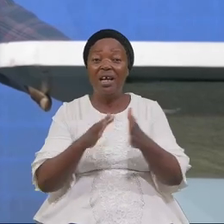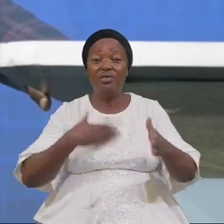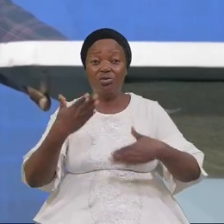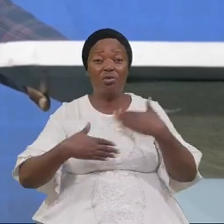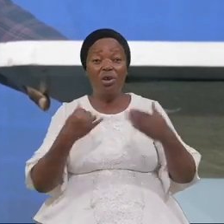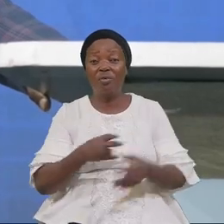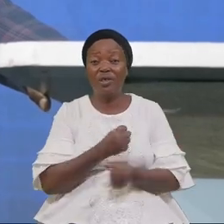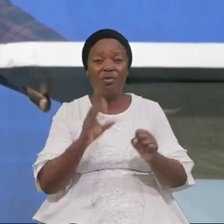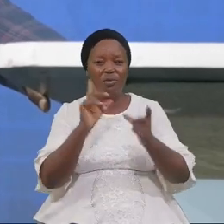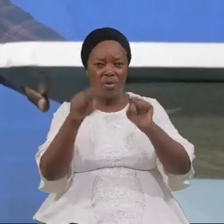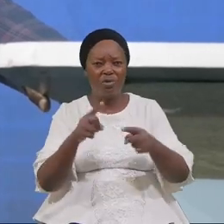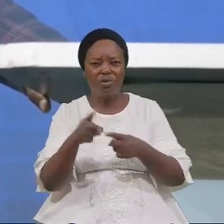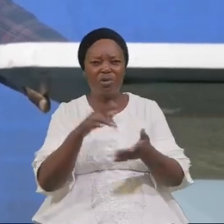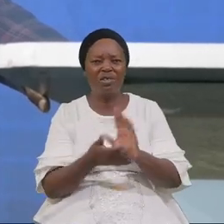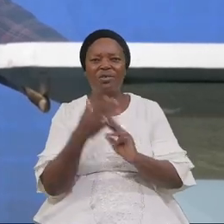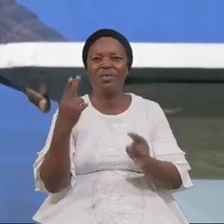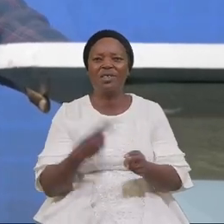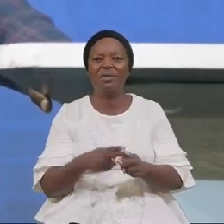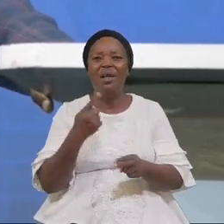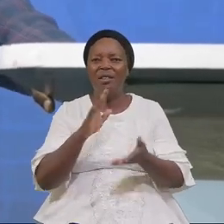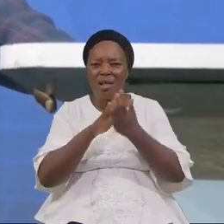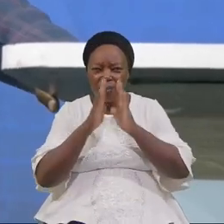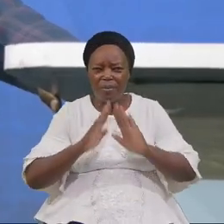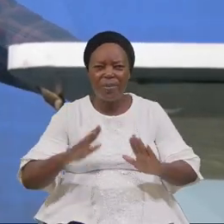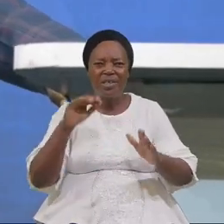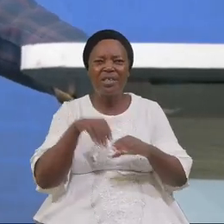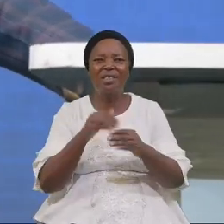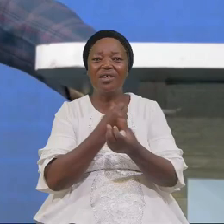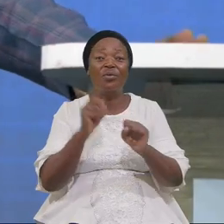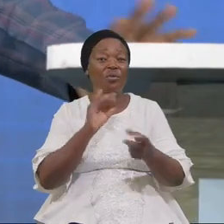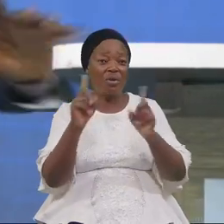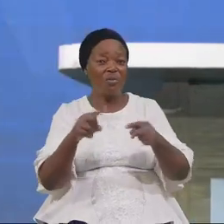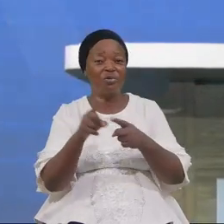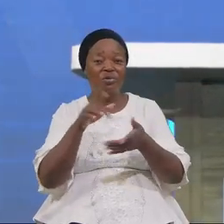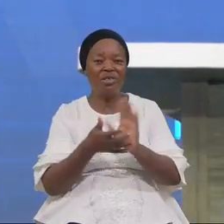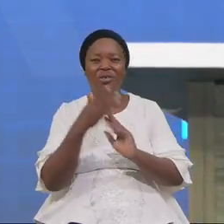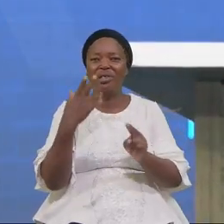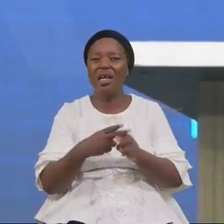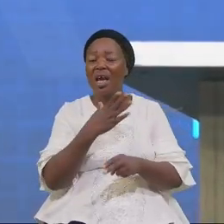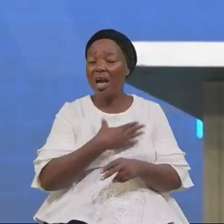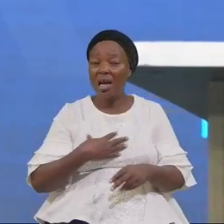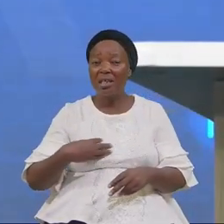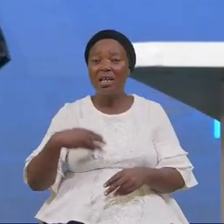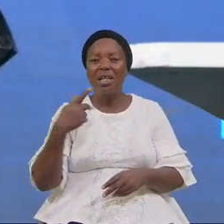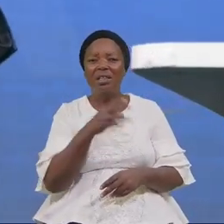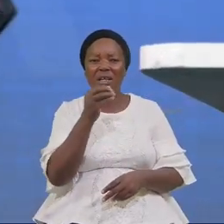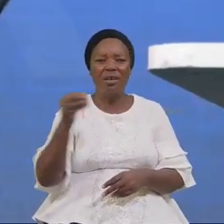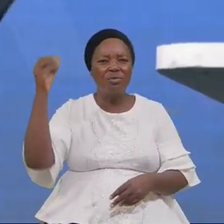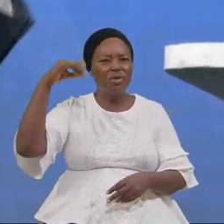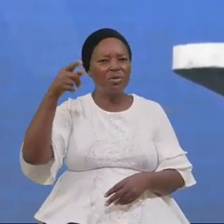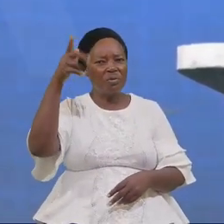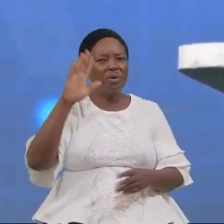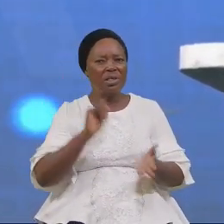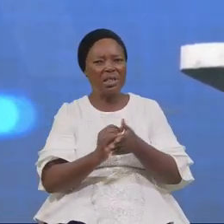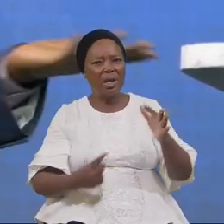will come to you. The peace and salvation will come to you, and the grace of God that